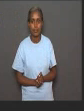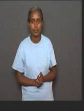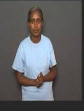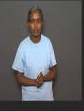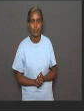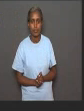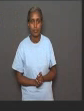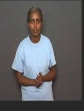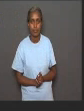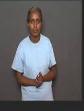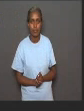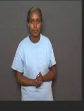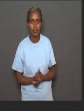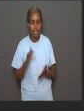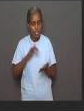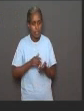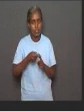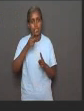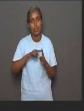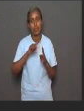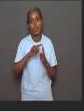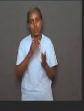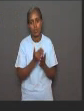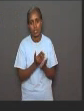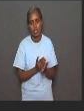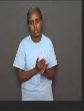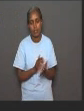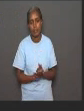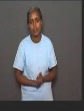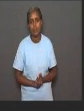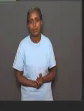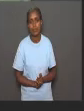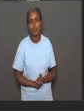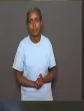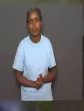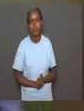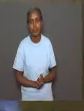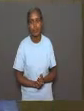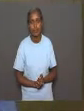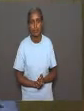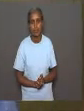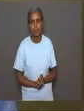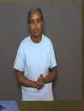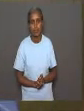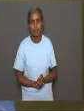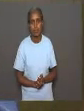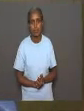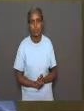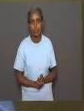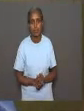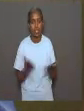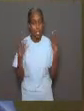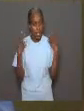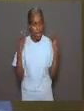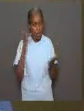Let's get back to our lesson. Hello again,